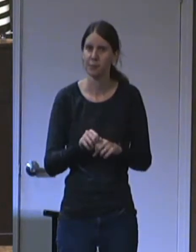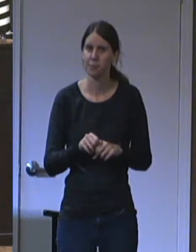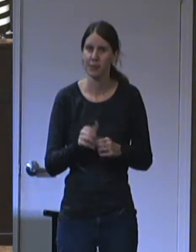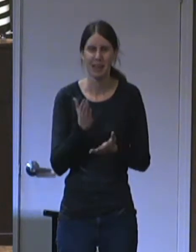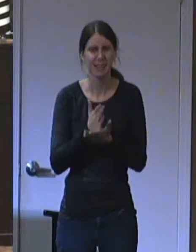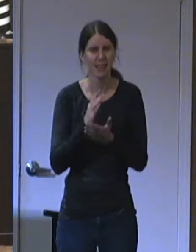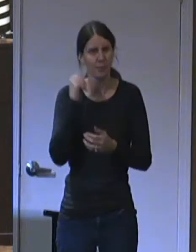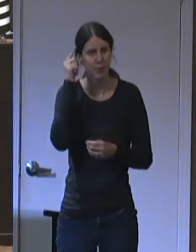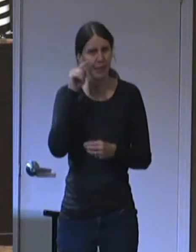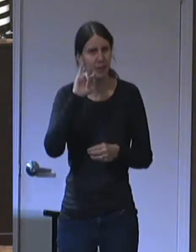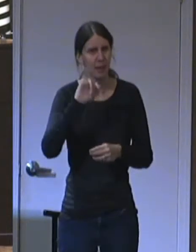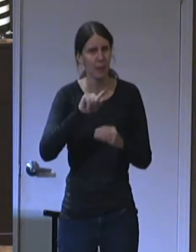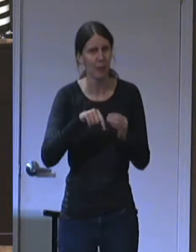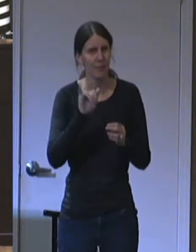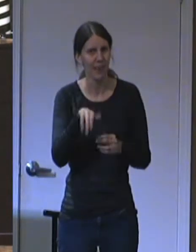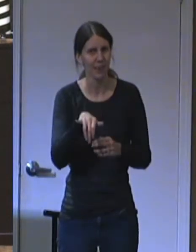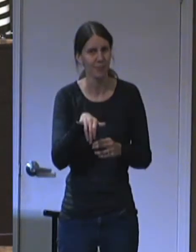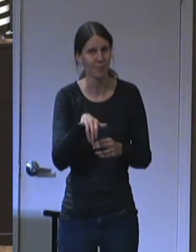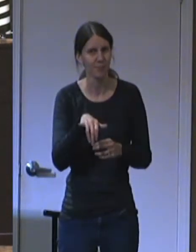Stop and think about that for a little bit.